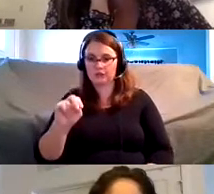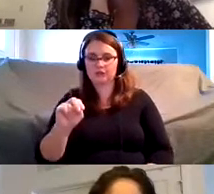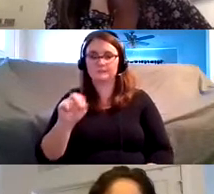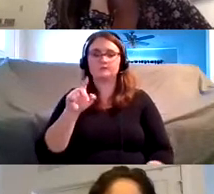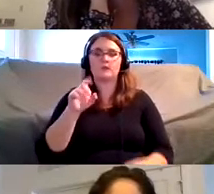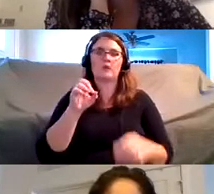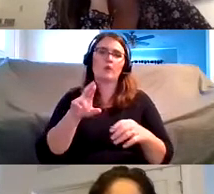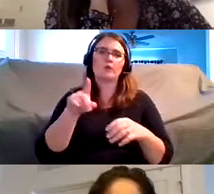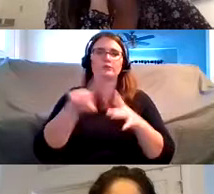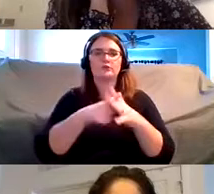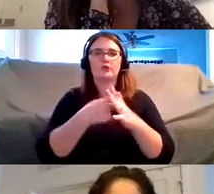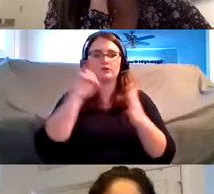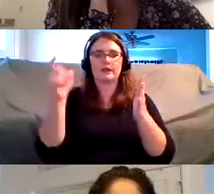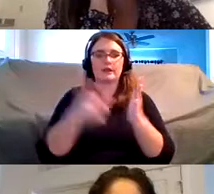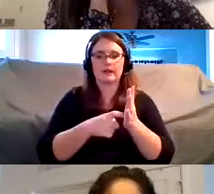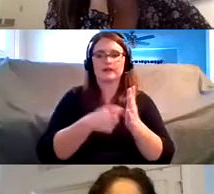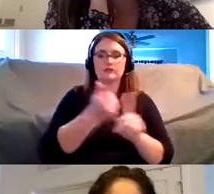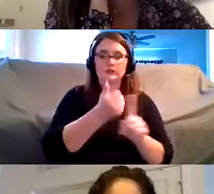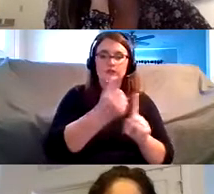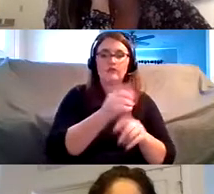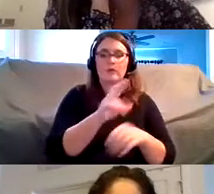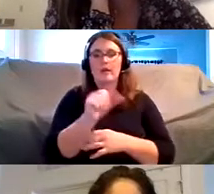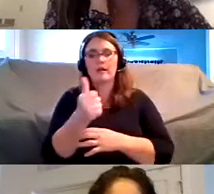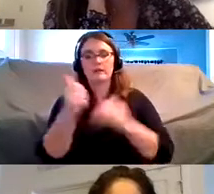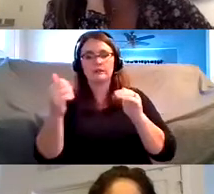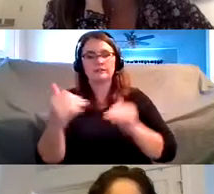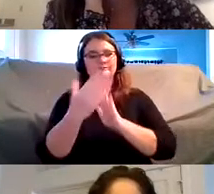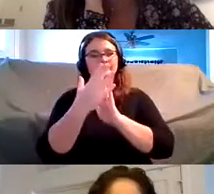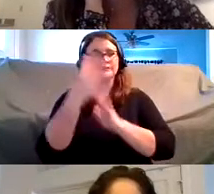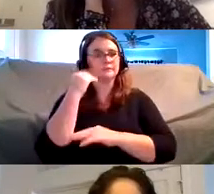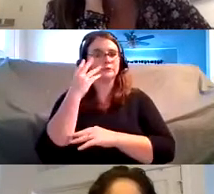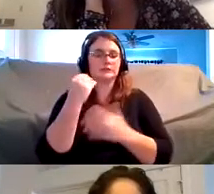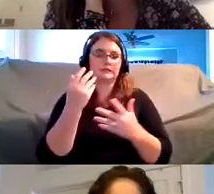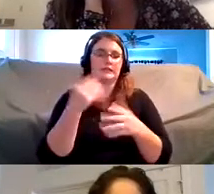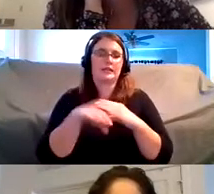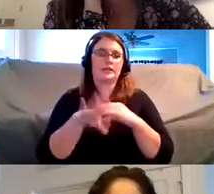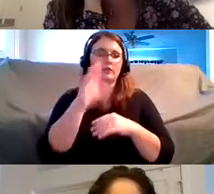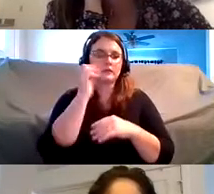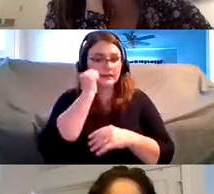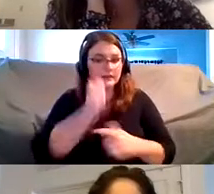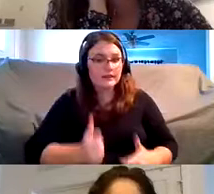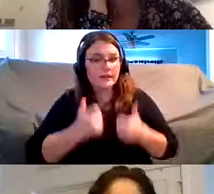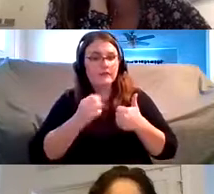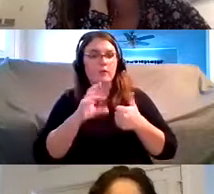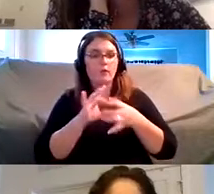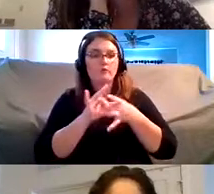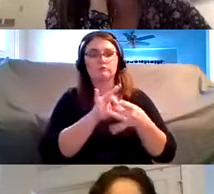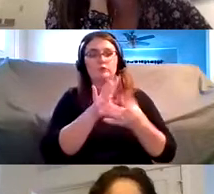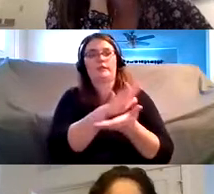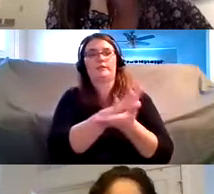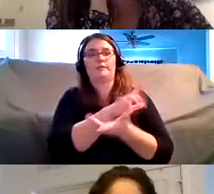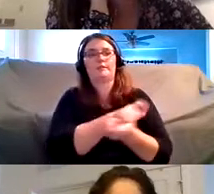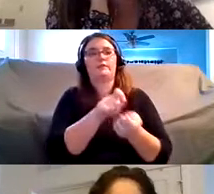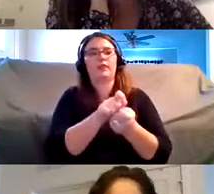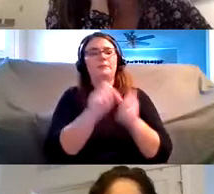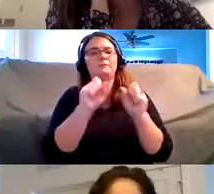were facing those in your daily life or in academics, can you share a couple of examples of what made you